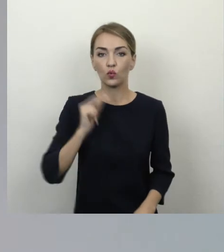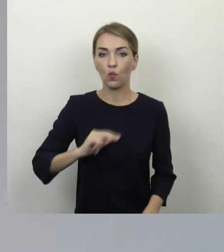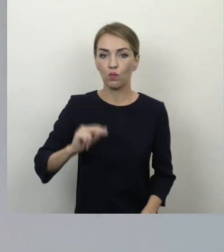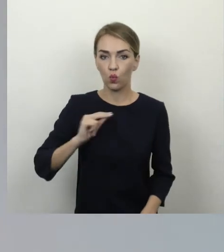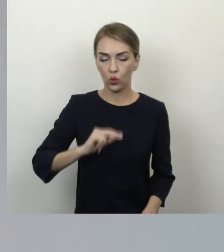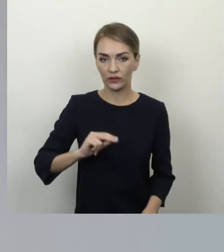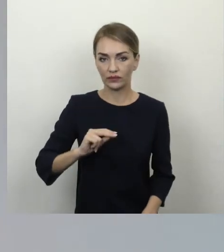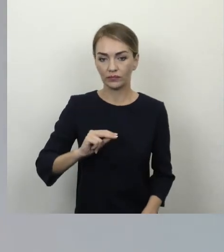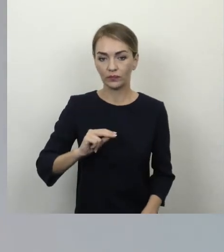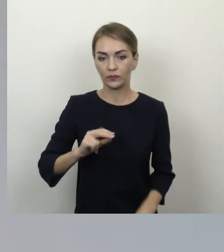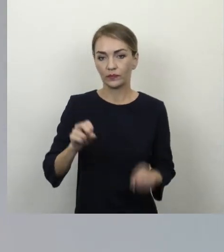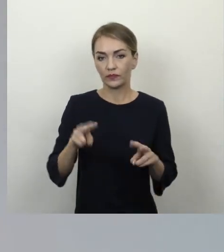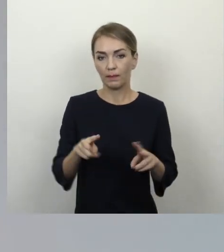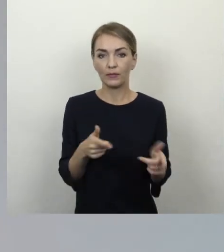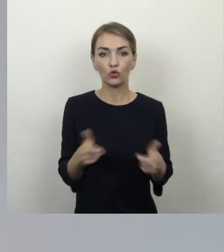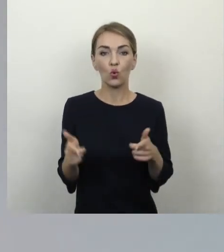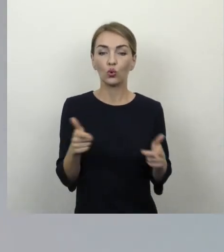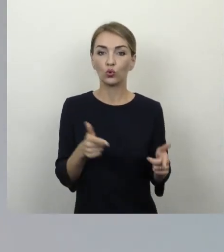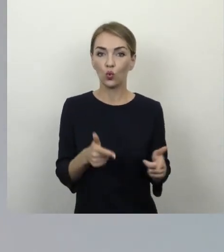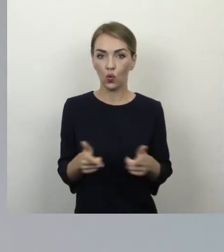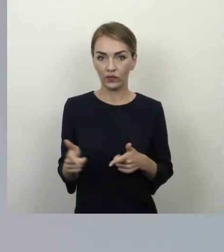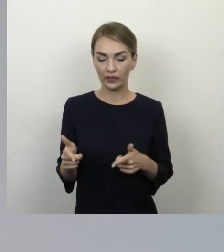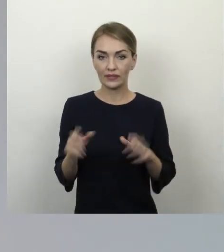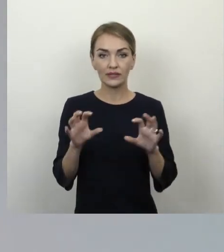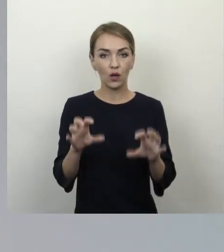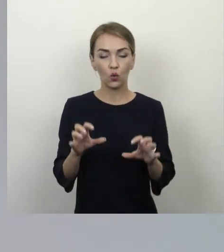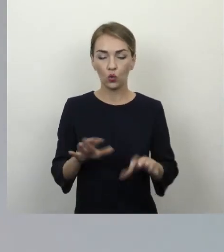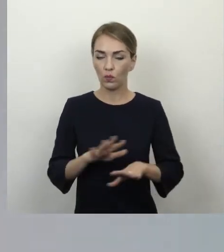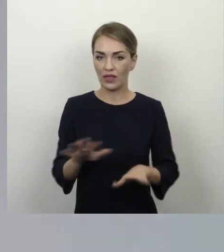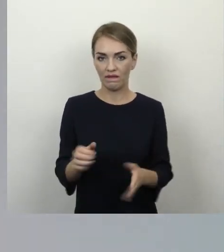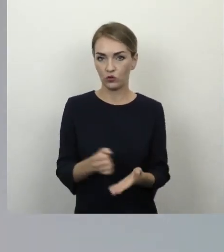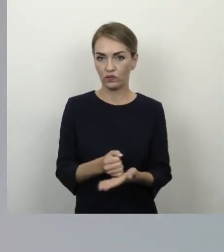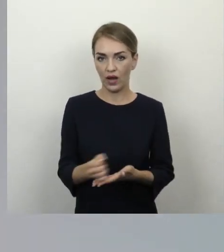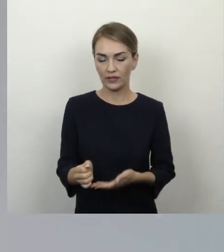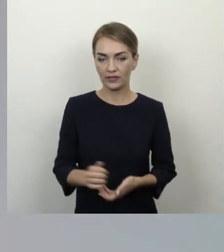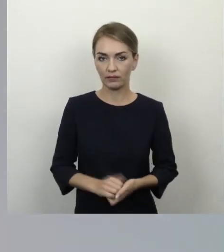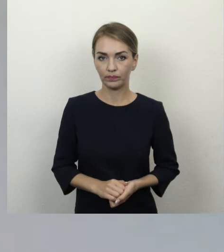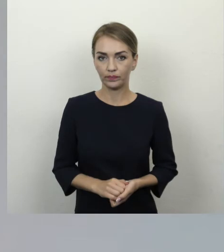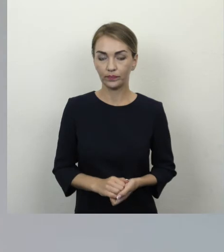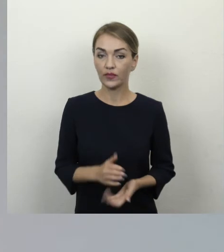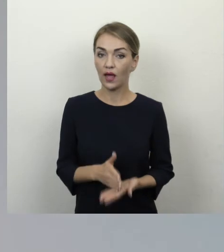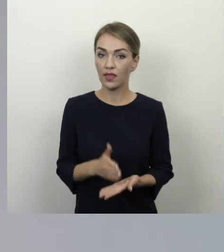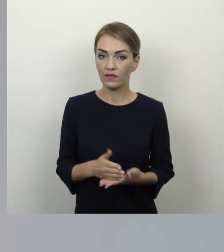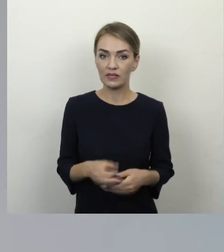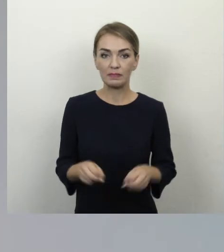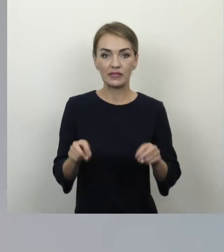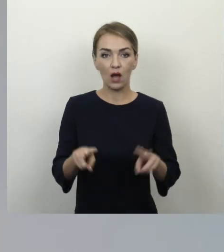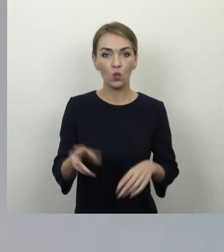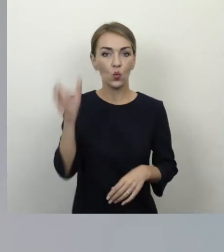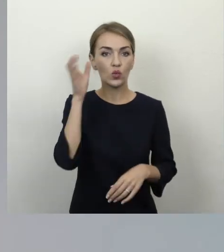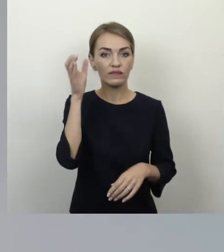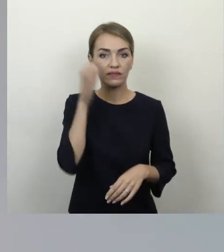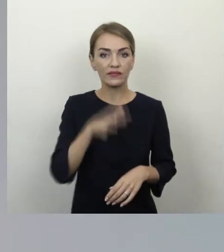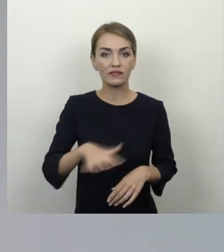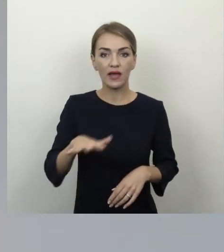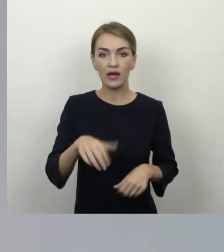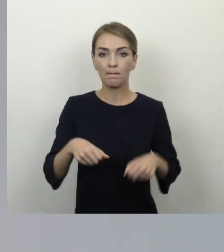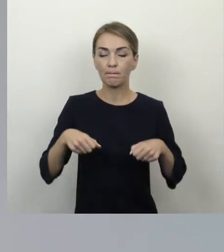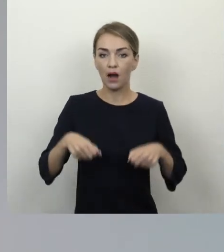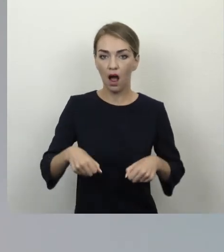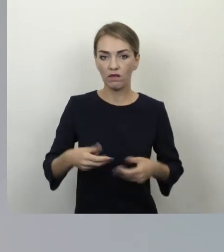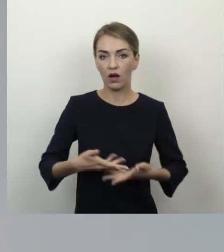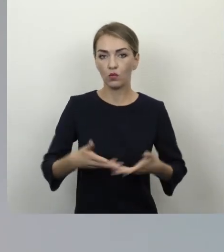requirements about the working experience or special training that they have undertaken. It is not in the